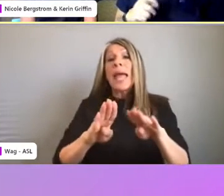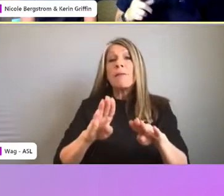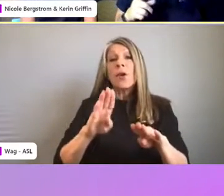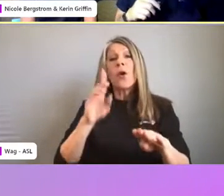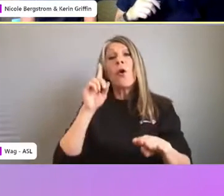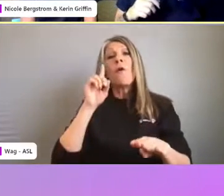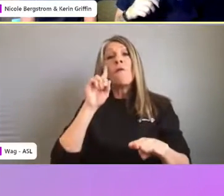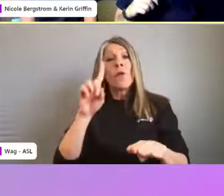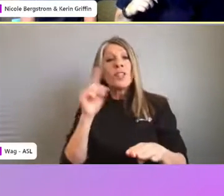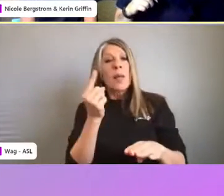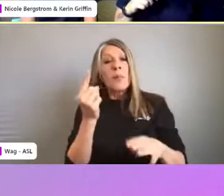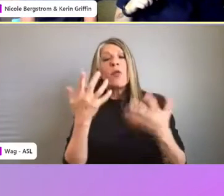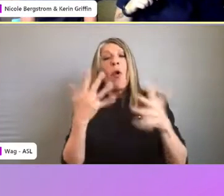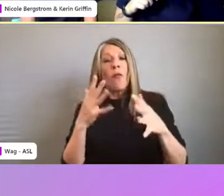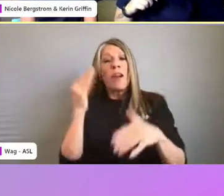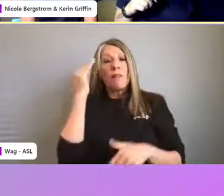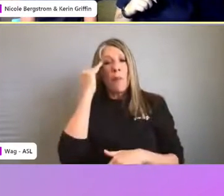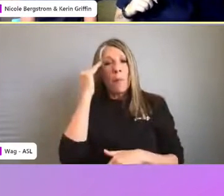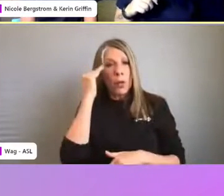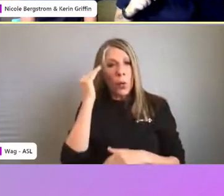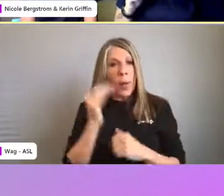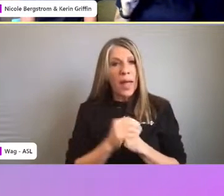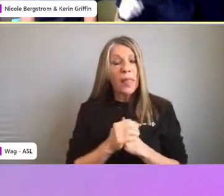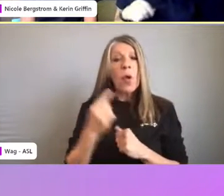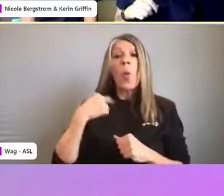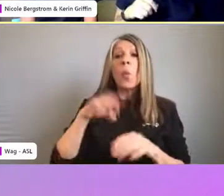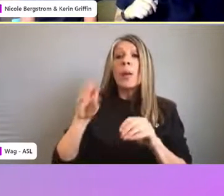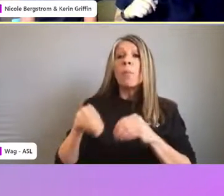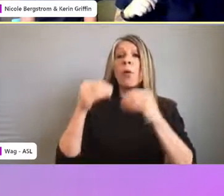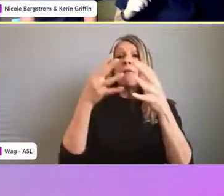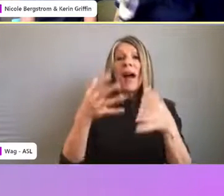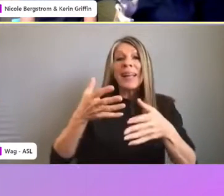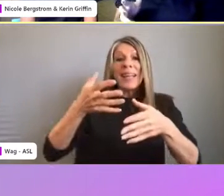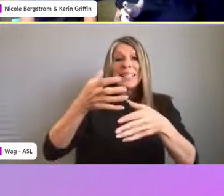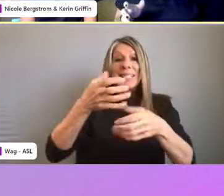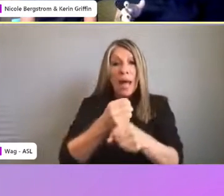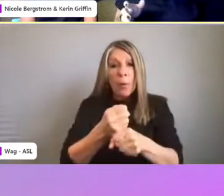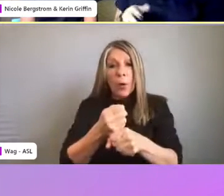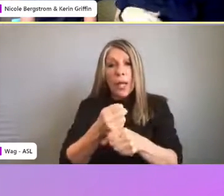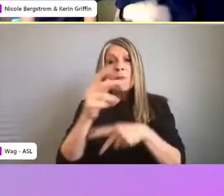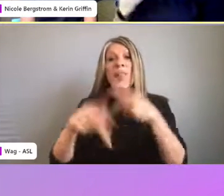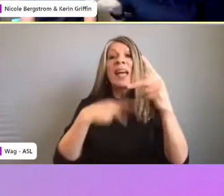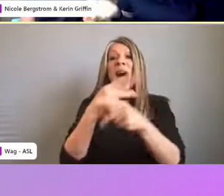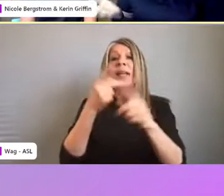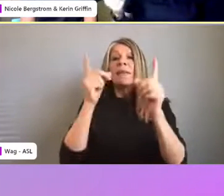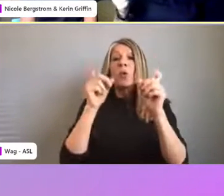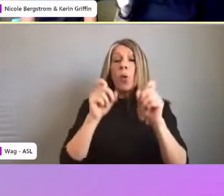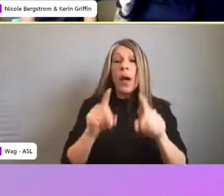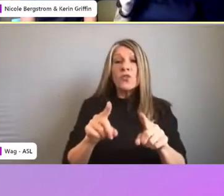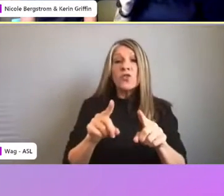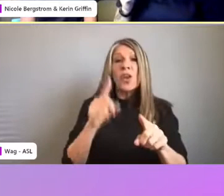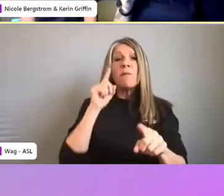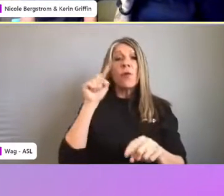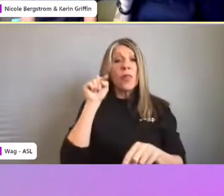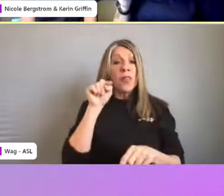they're already familiar with. We provided a summary of the type of question. So for this one, it was